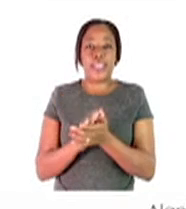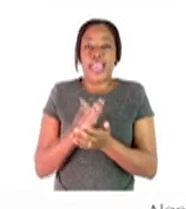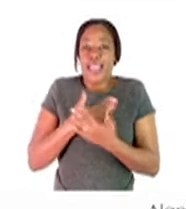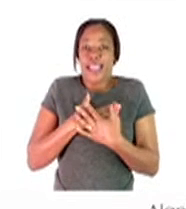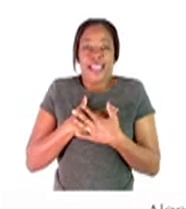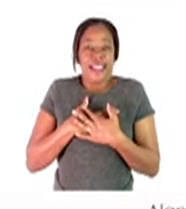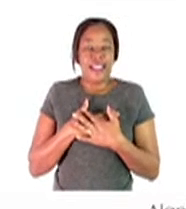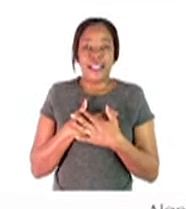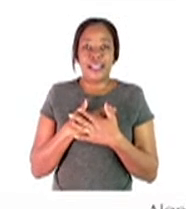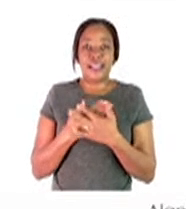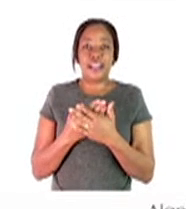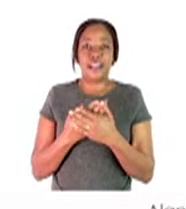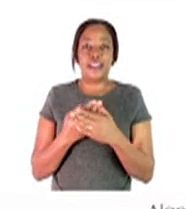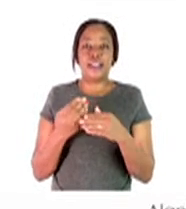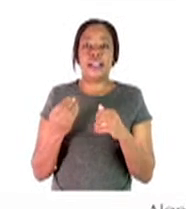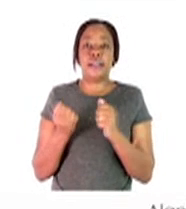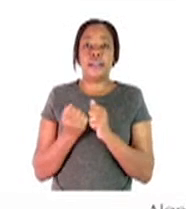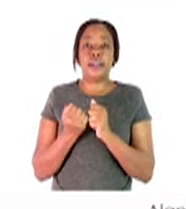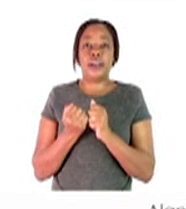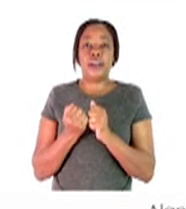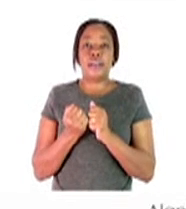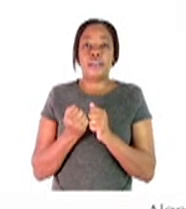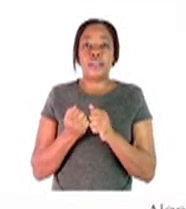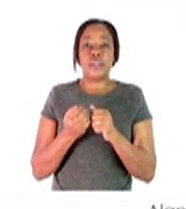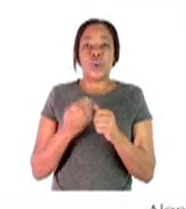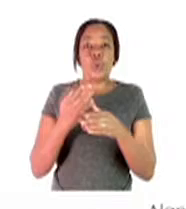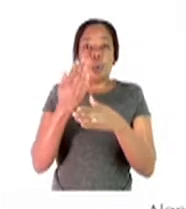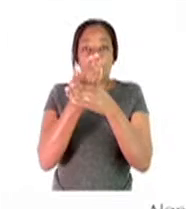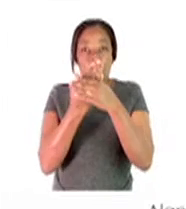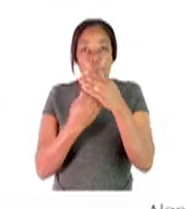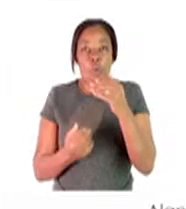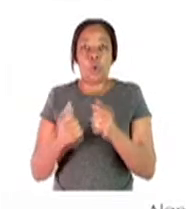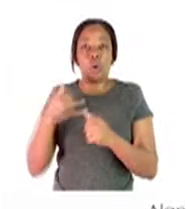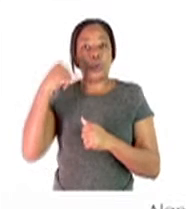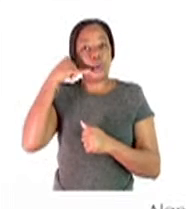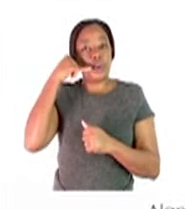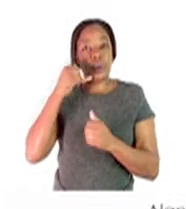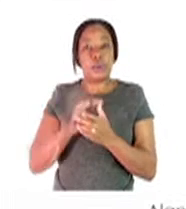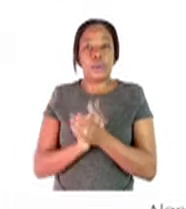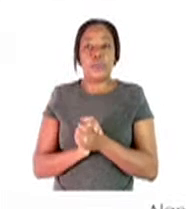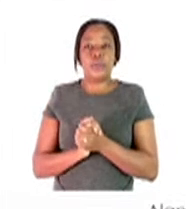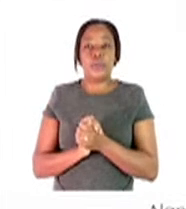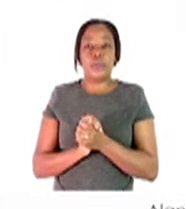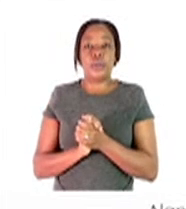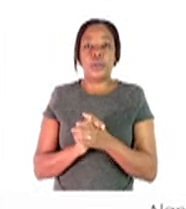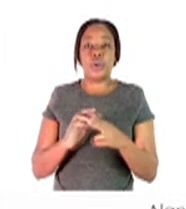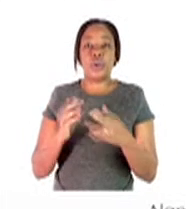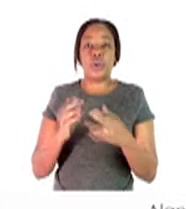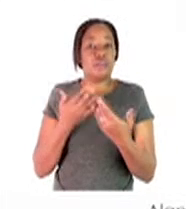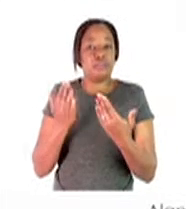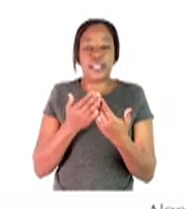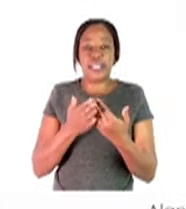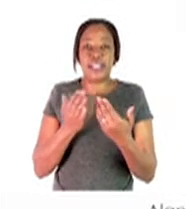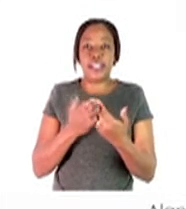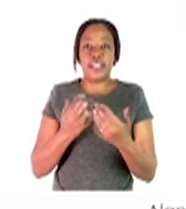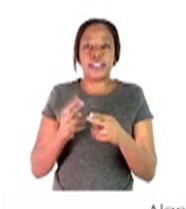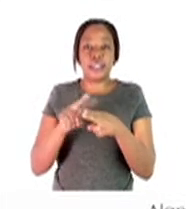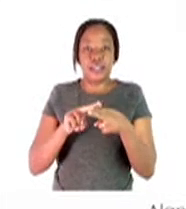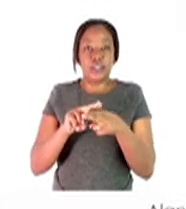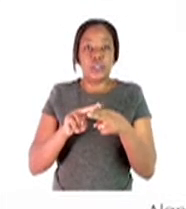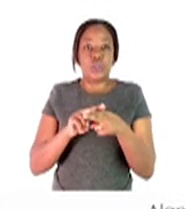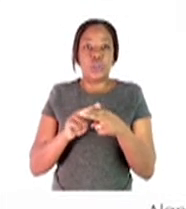not complicated to use. For the first time in his life, he can take pictures,